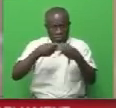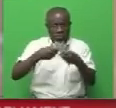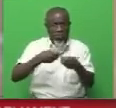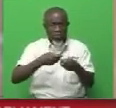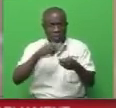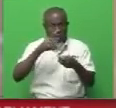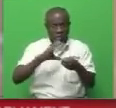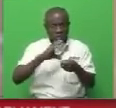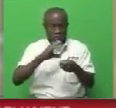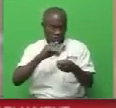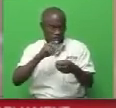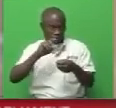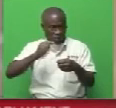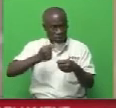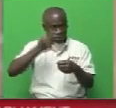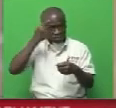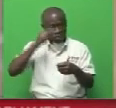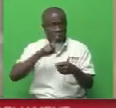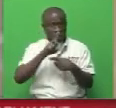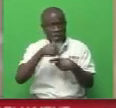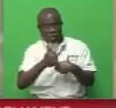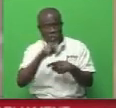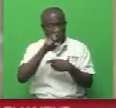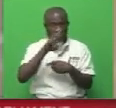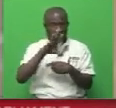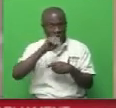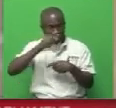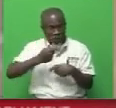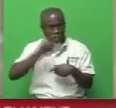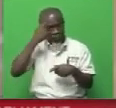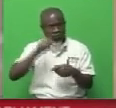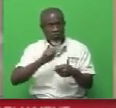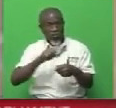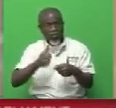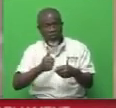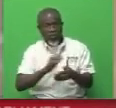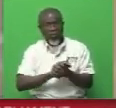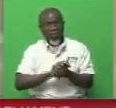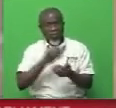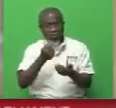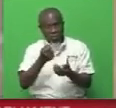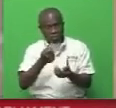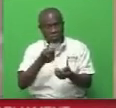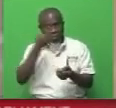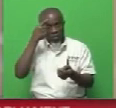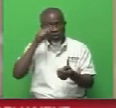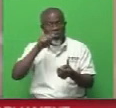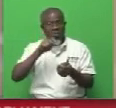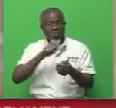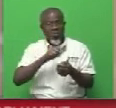Repair man awarded $127,000 for malicious prosecution. State to pay Insha and Ishmael $0.3 million for wrongful